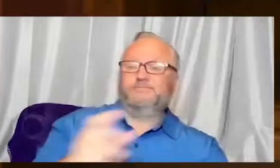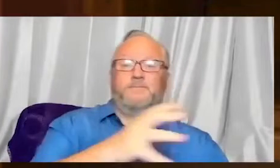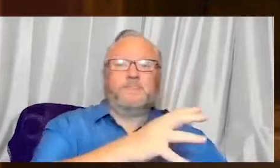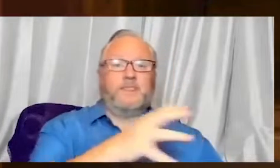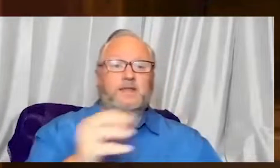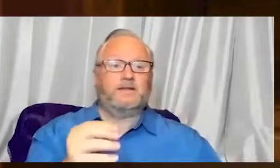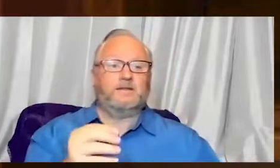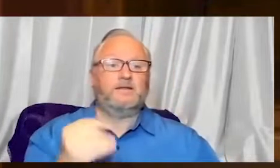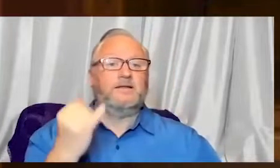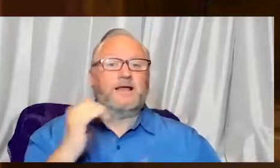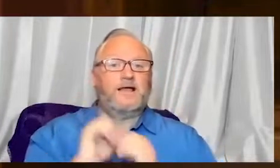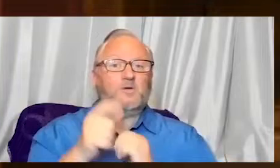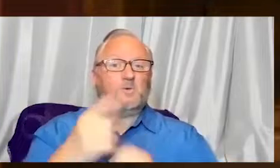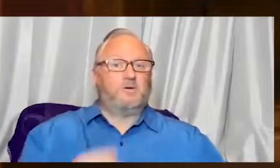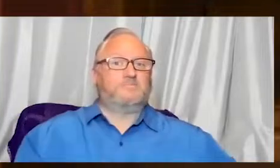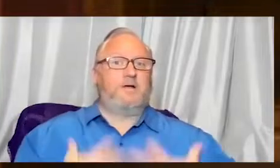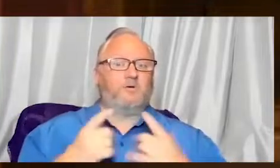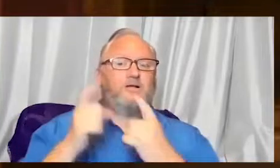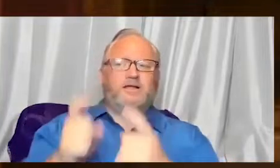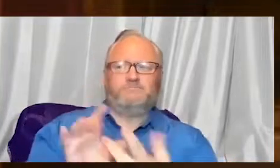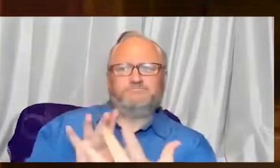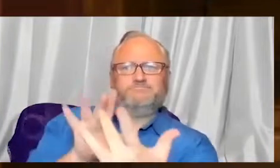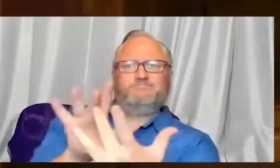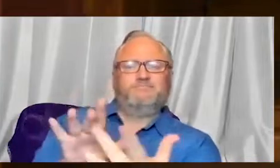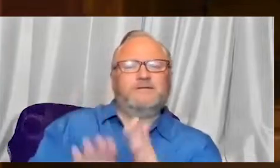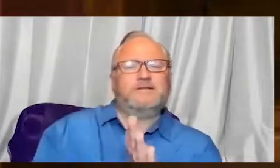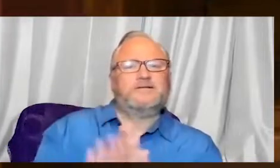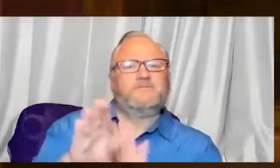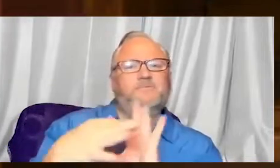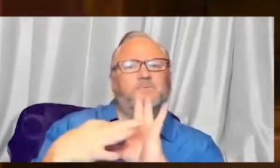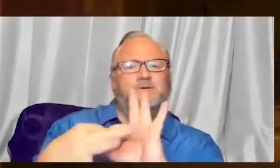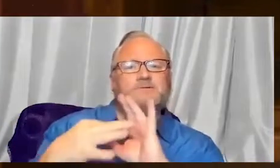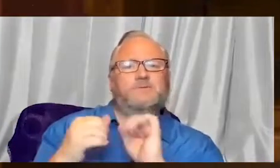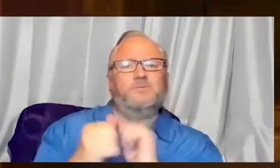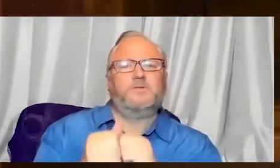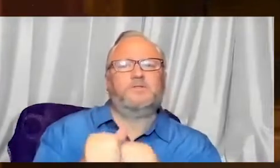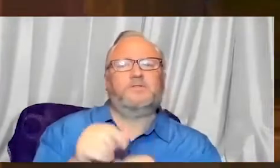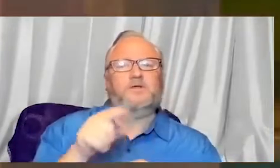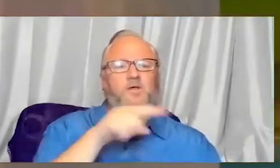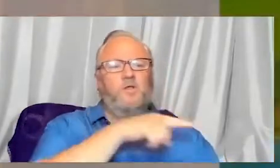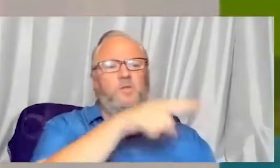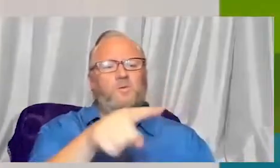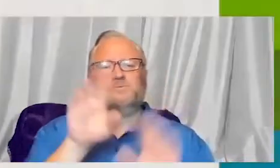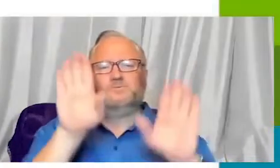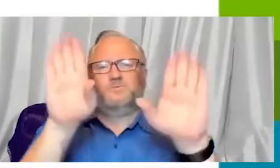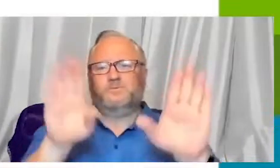are inspired. Reach out and develop a relationship with these wonderful folks.